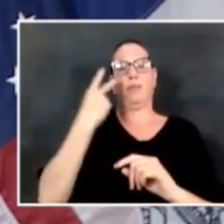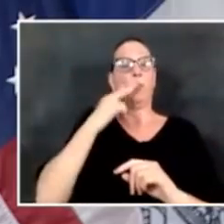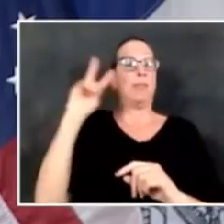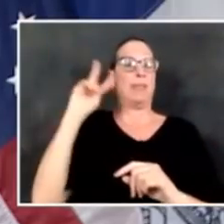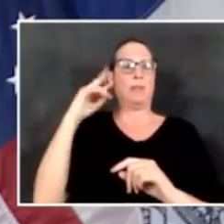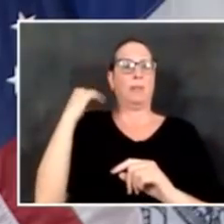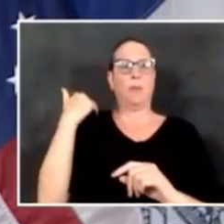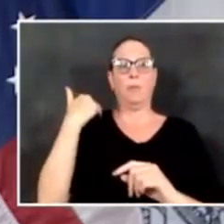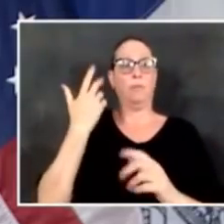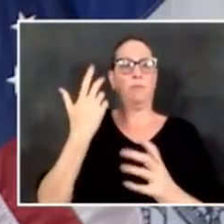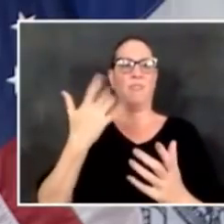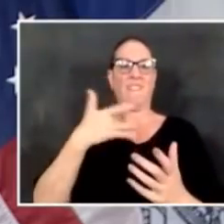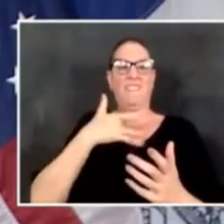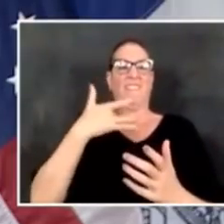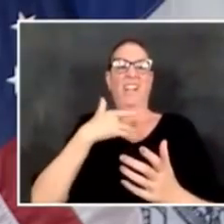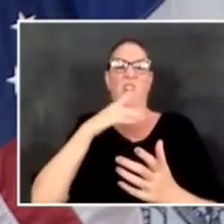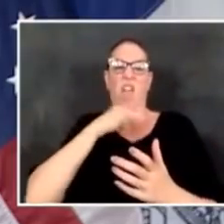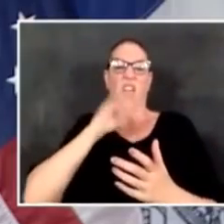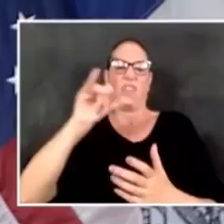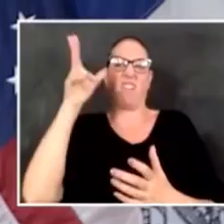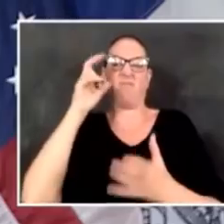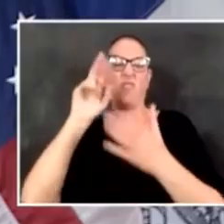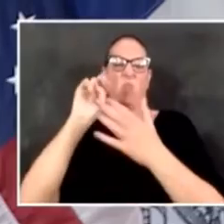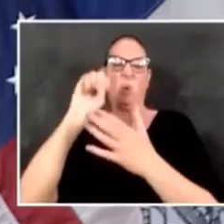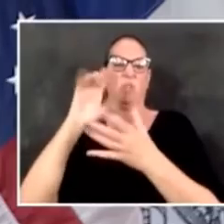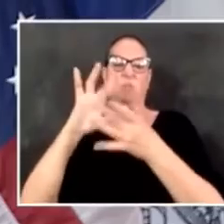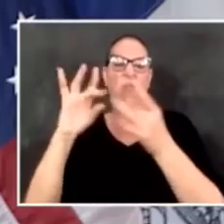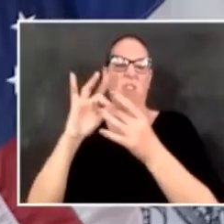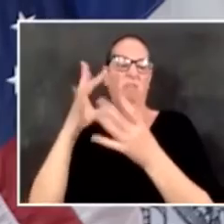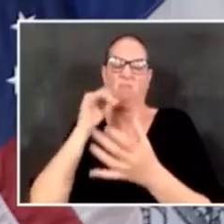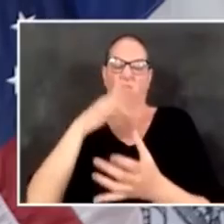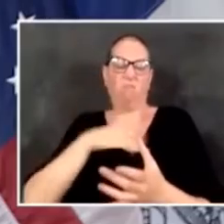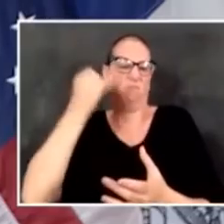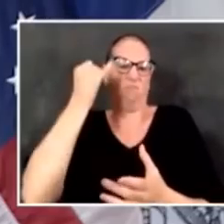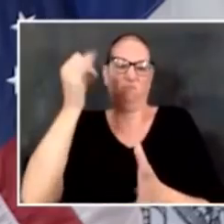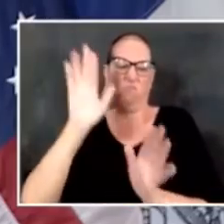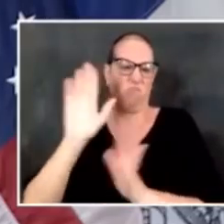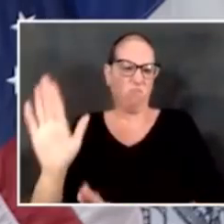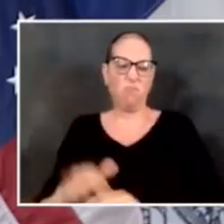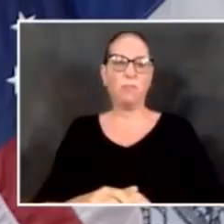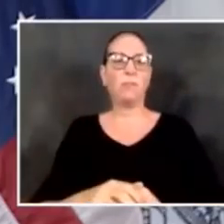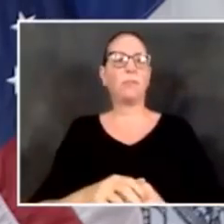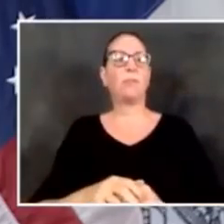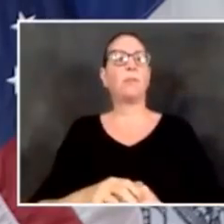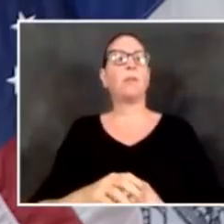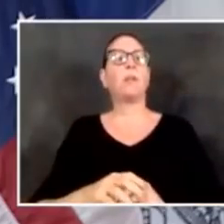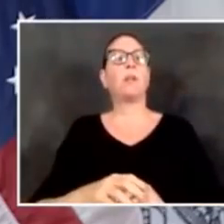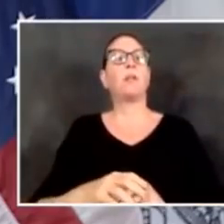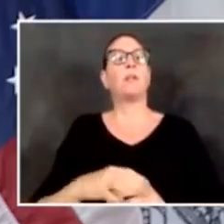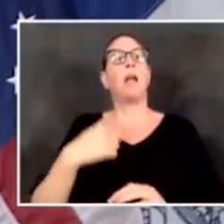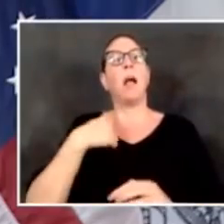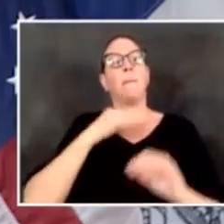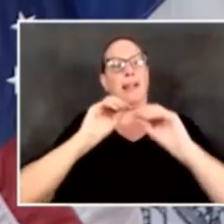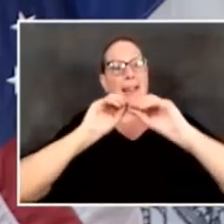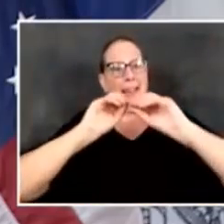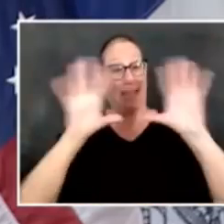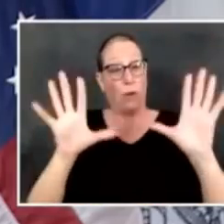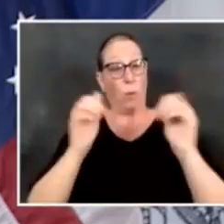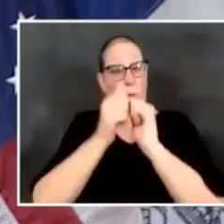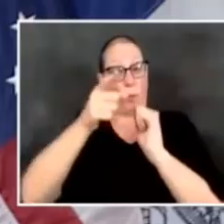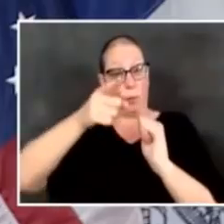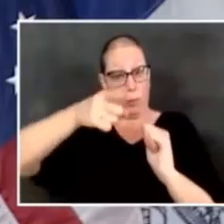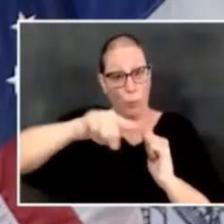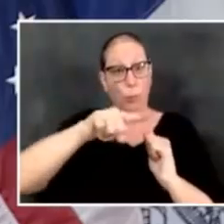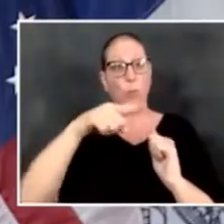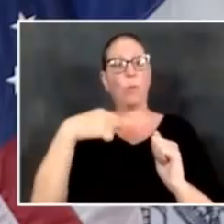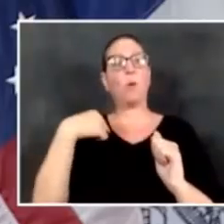this to happen. I want to be really, really clear. They are not going to do this to New York City. We're going to stand up and fight. And when we fight, it counts for